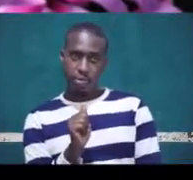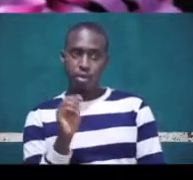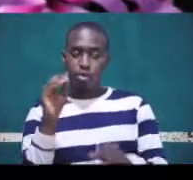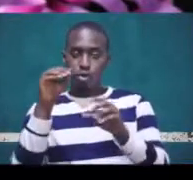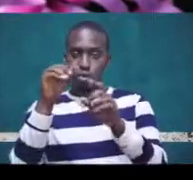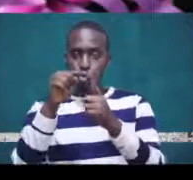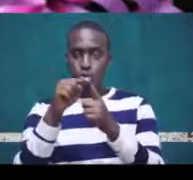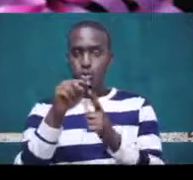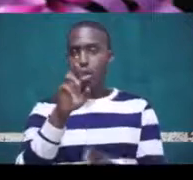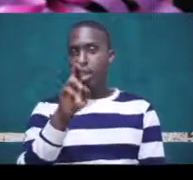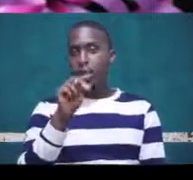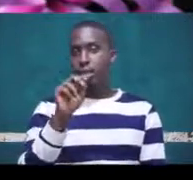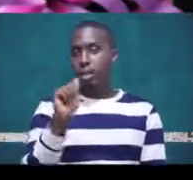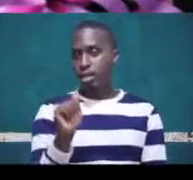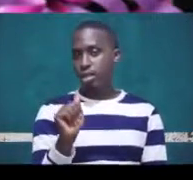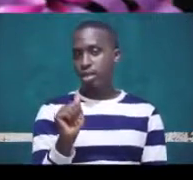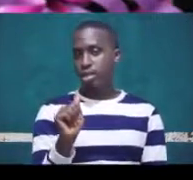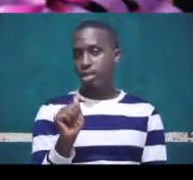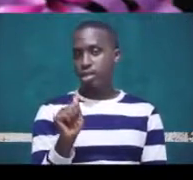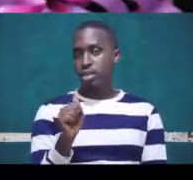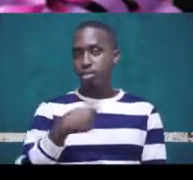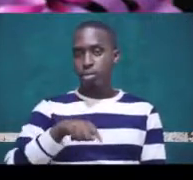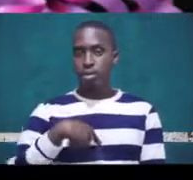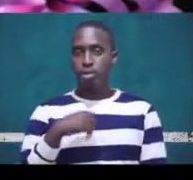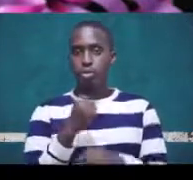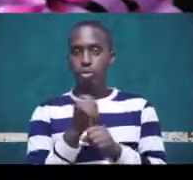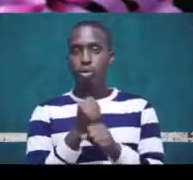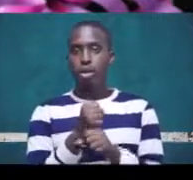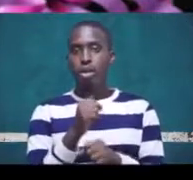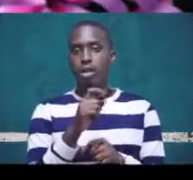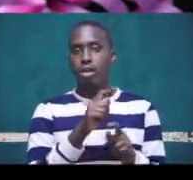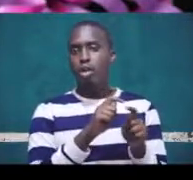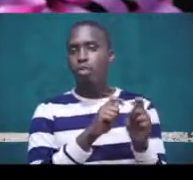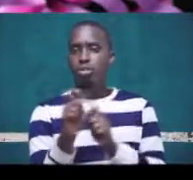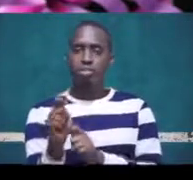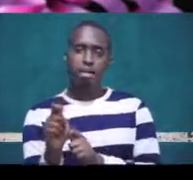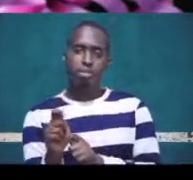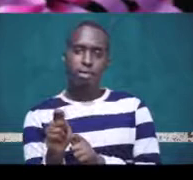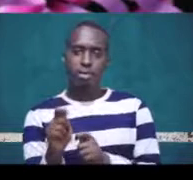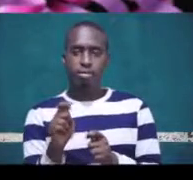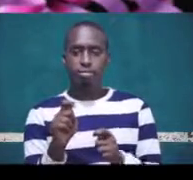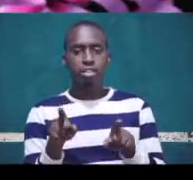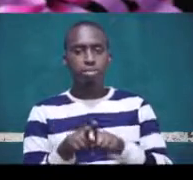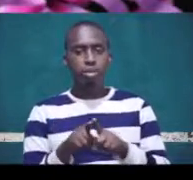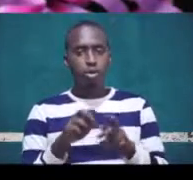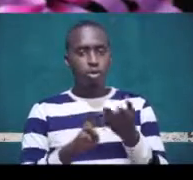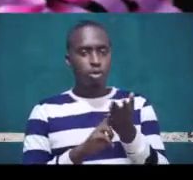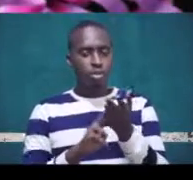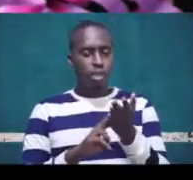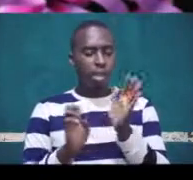to RNA, we are transcribing. Remember, we used an example of the